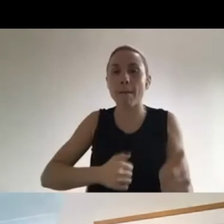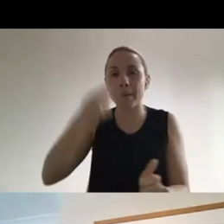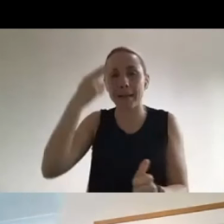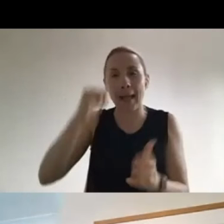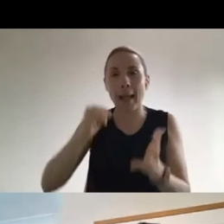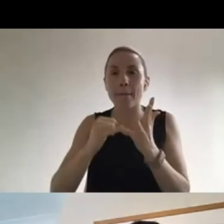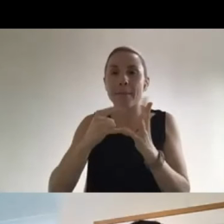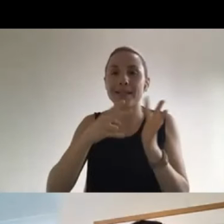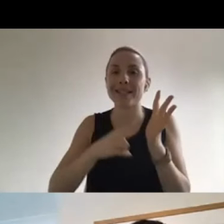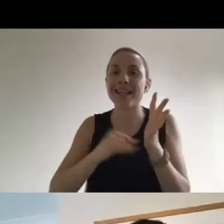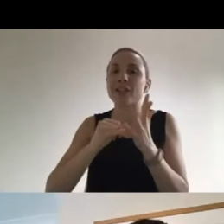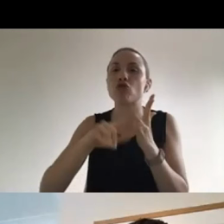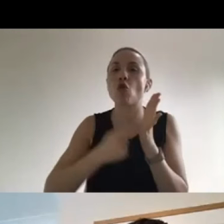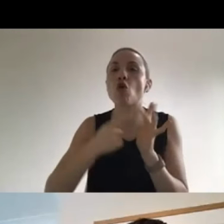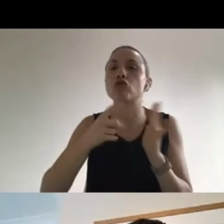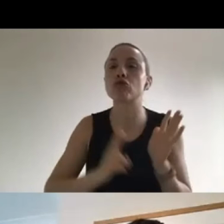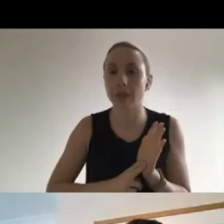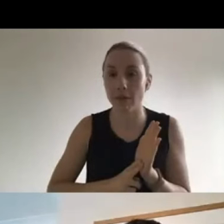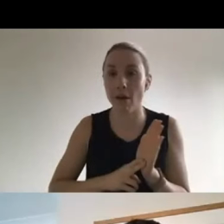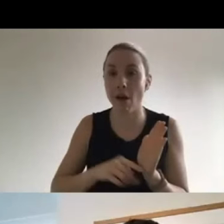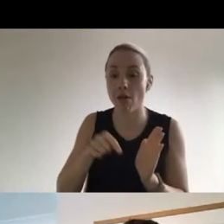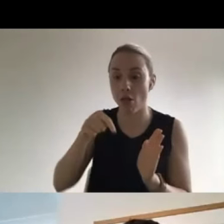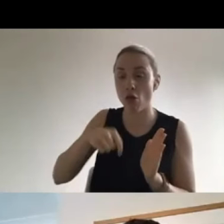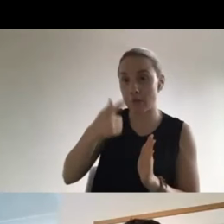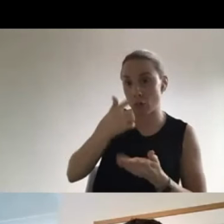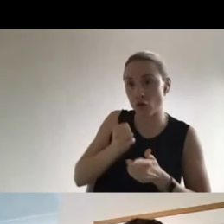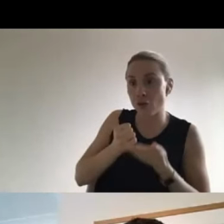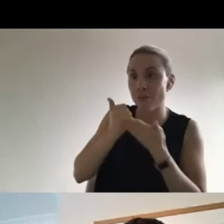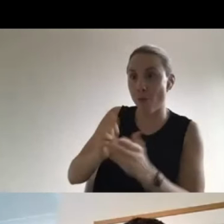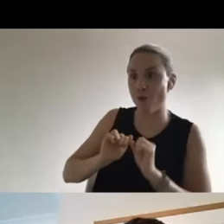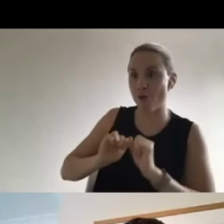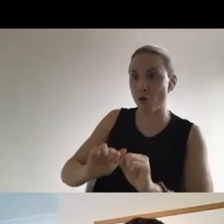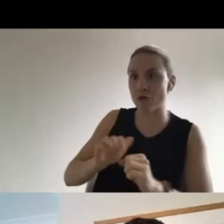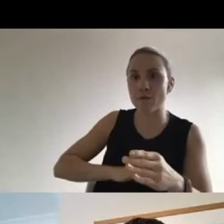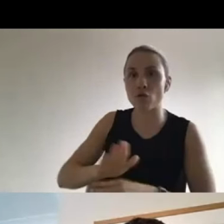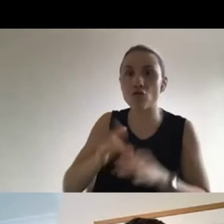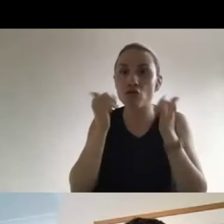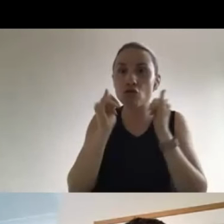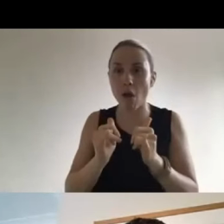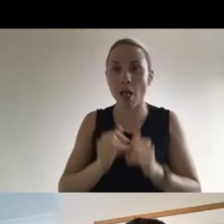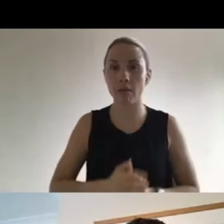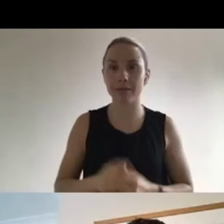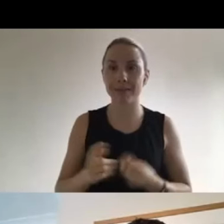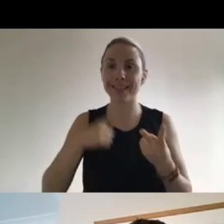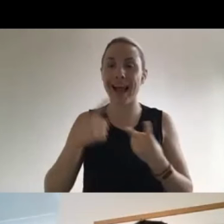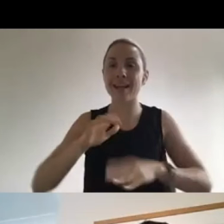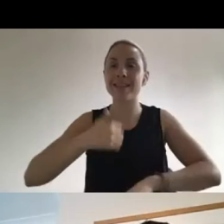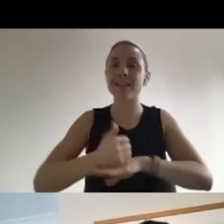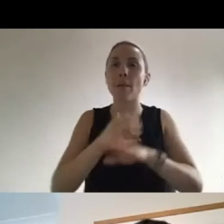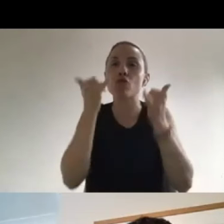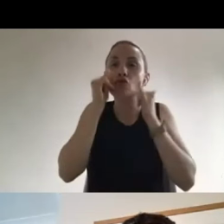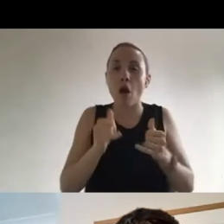study can inform those trials. We're also preparing a trial of systemic versus topical